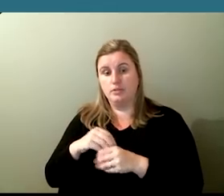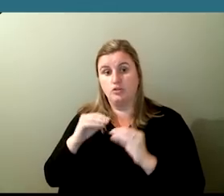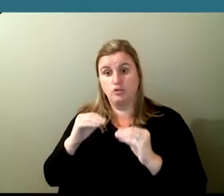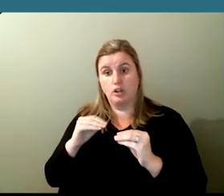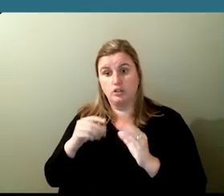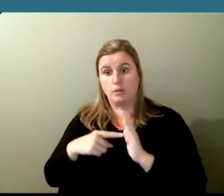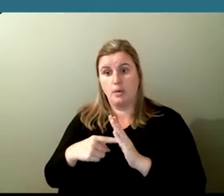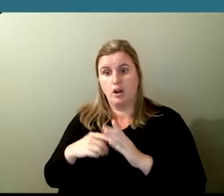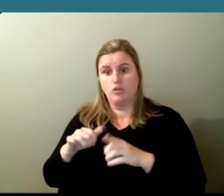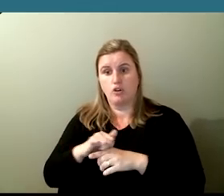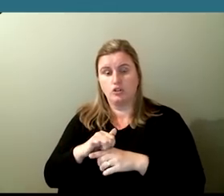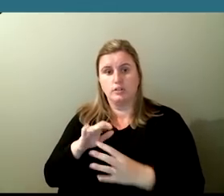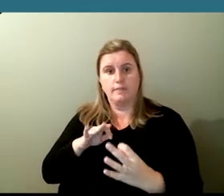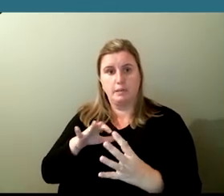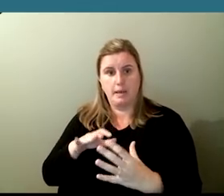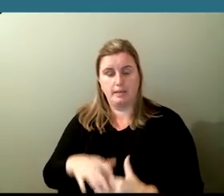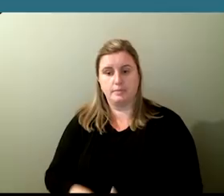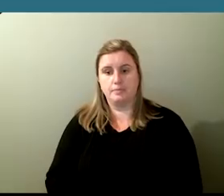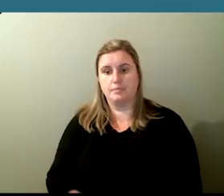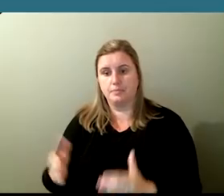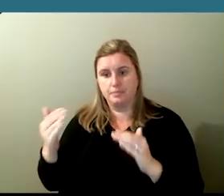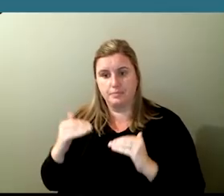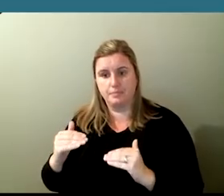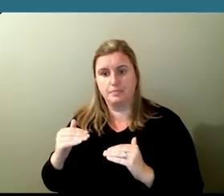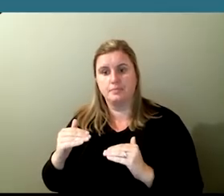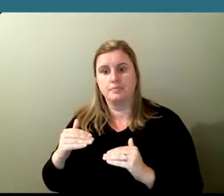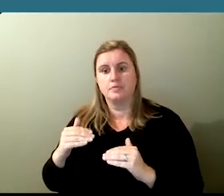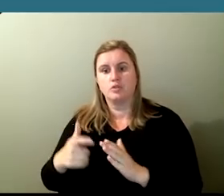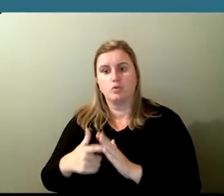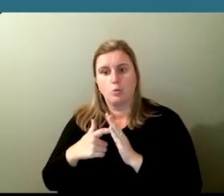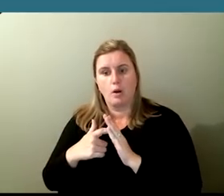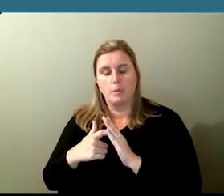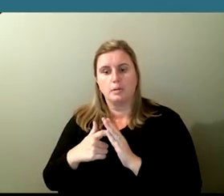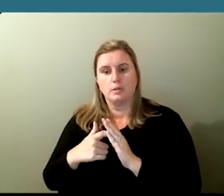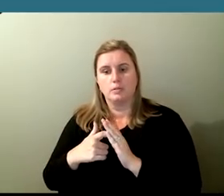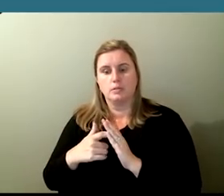modeling, rehearsal, and feedback. Performance criterion requirement